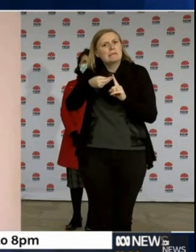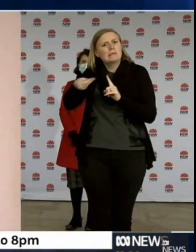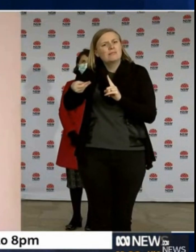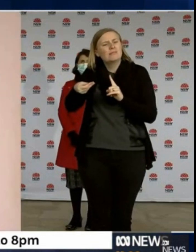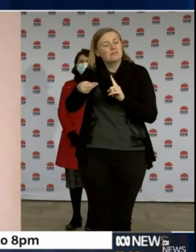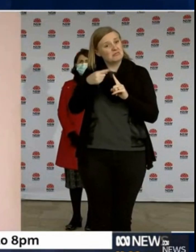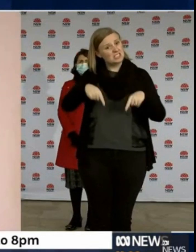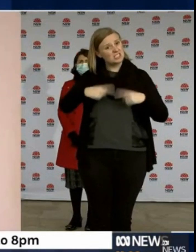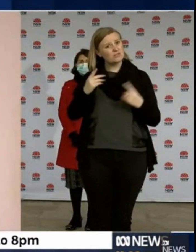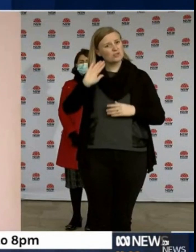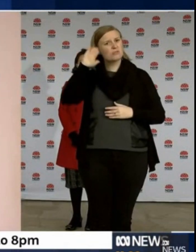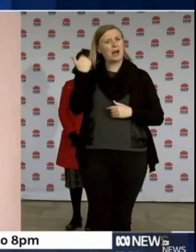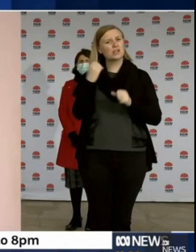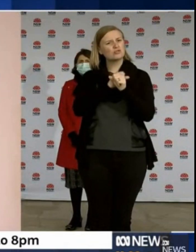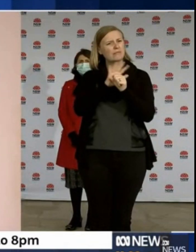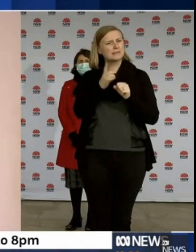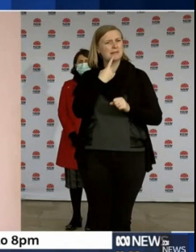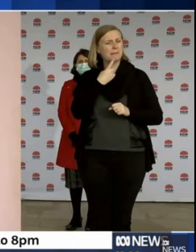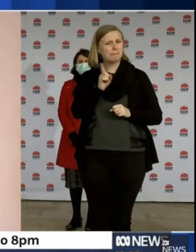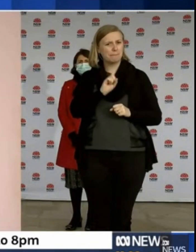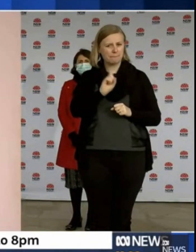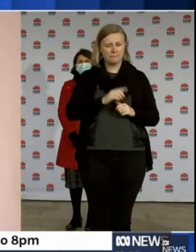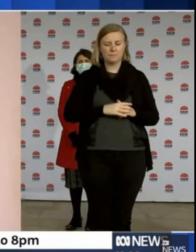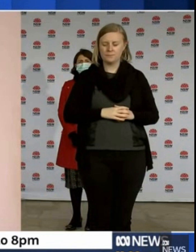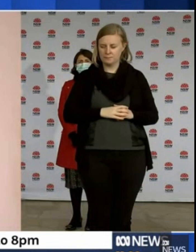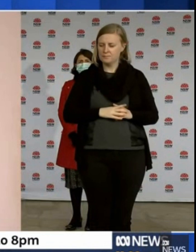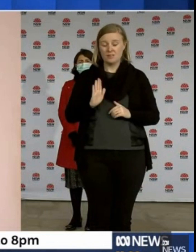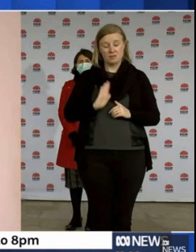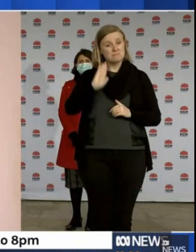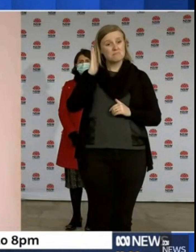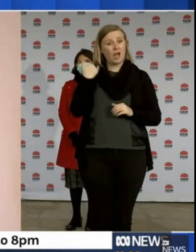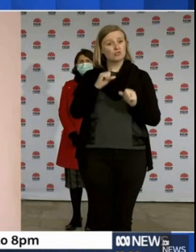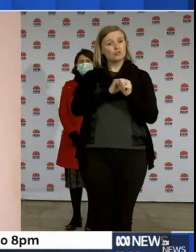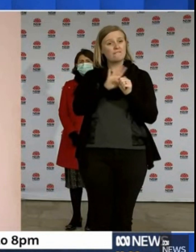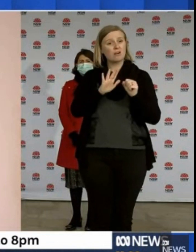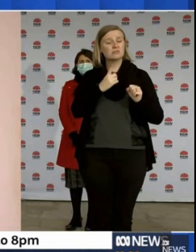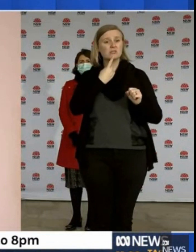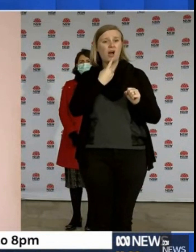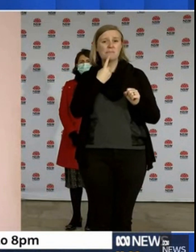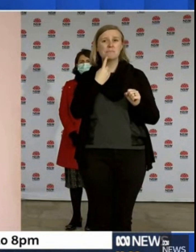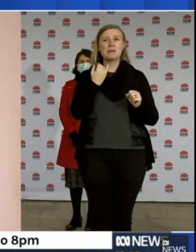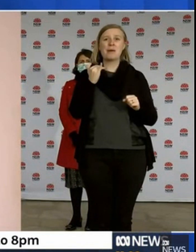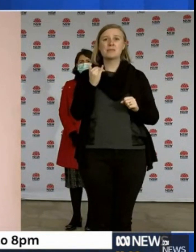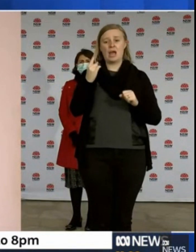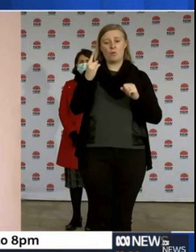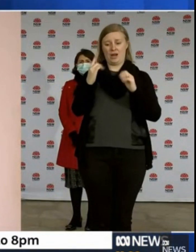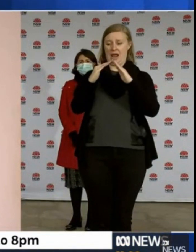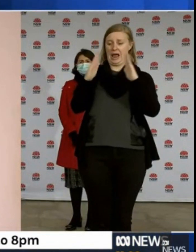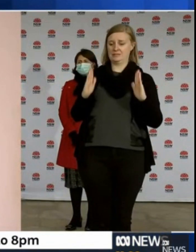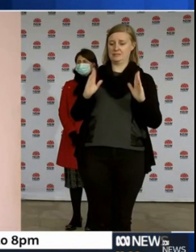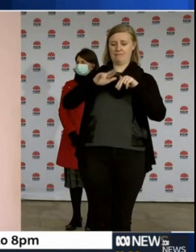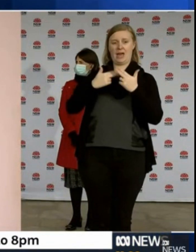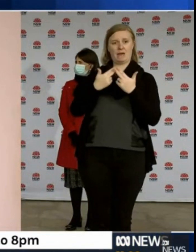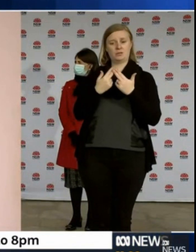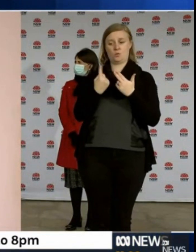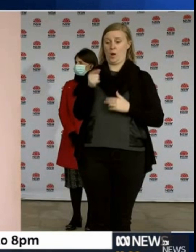in the past, for some of the early strains, we would see perhaps a household